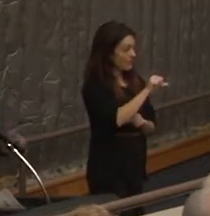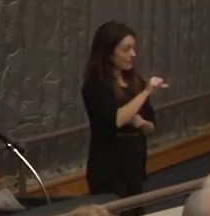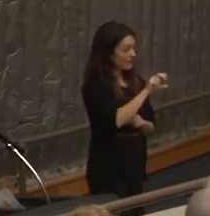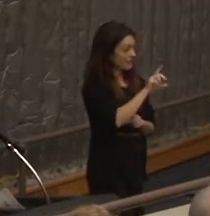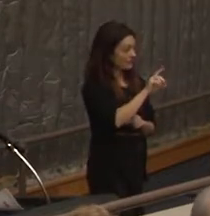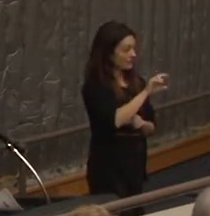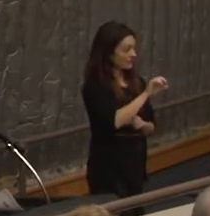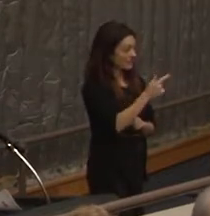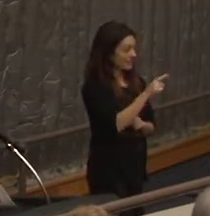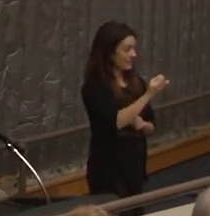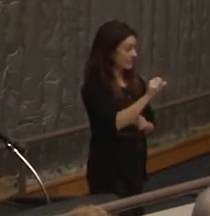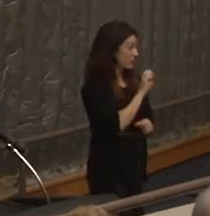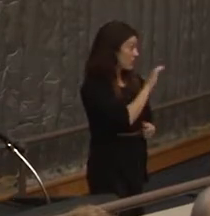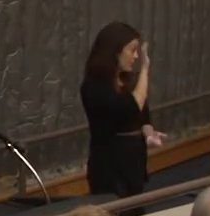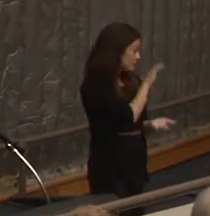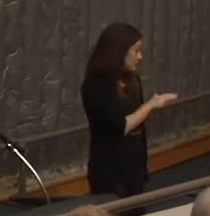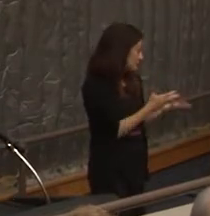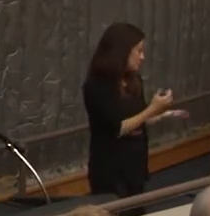husband is here,